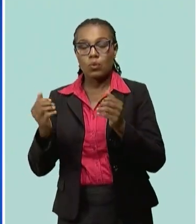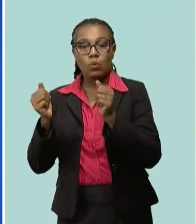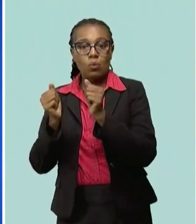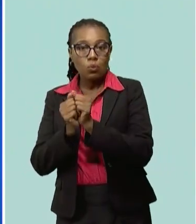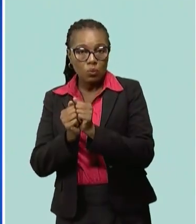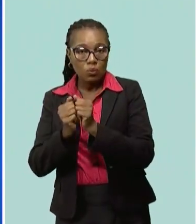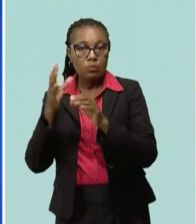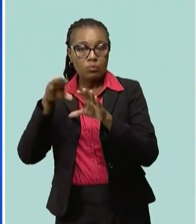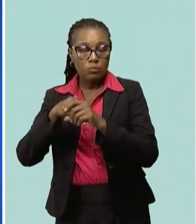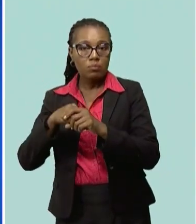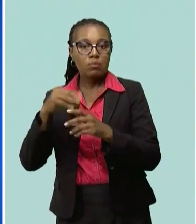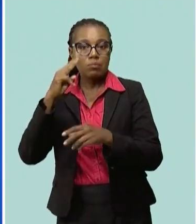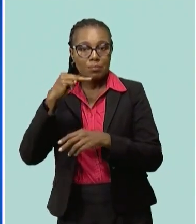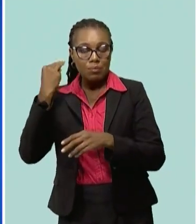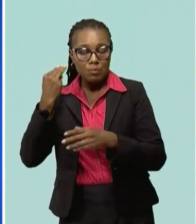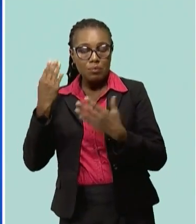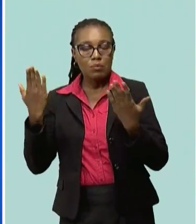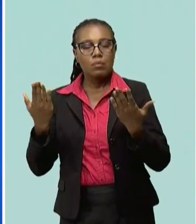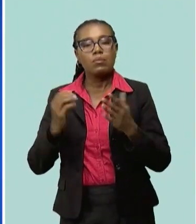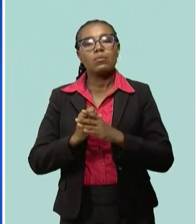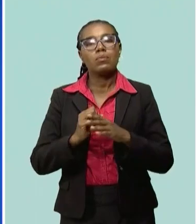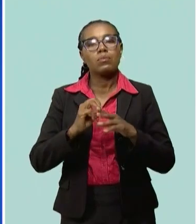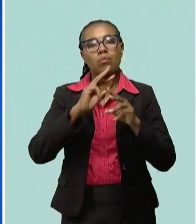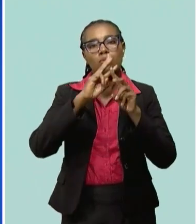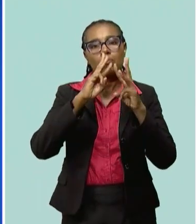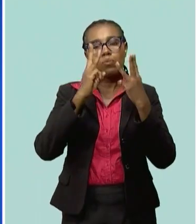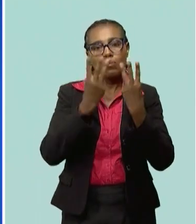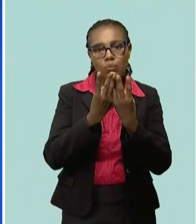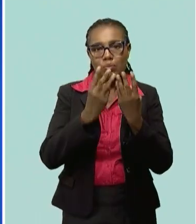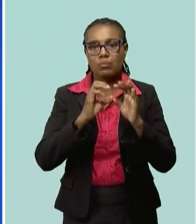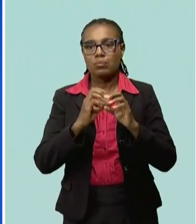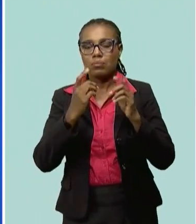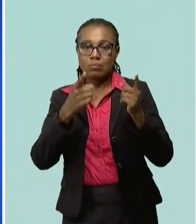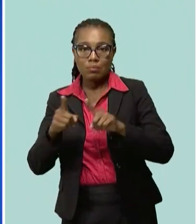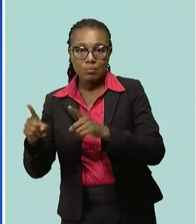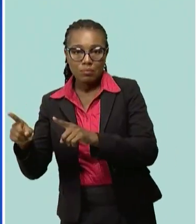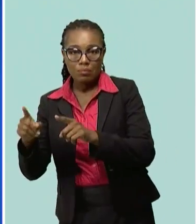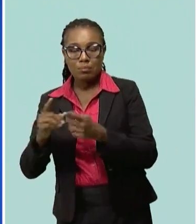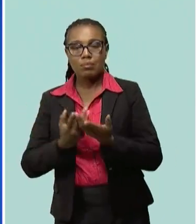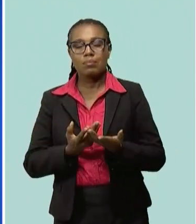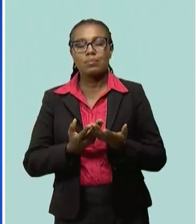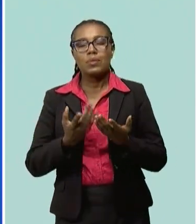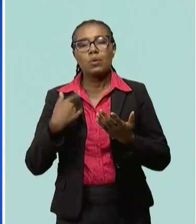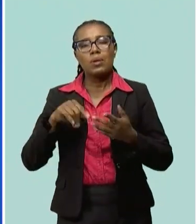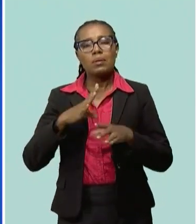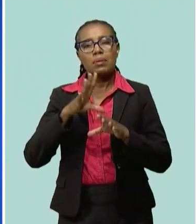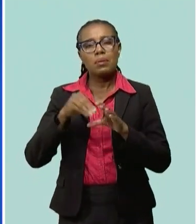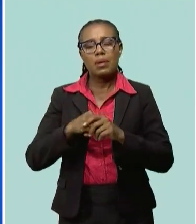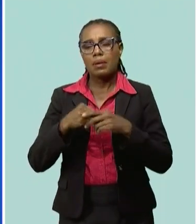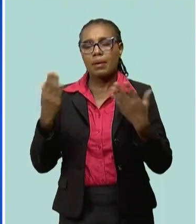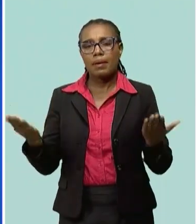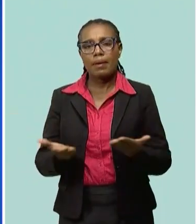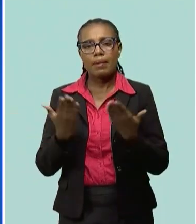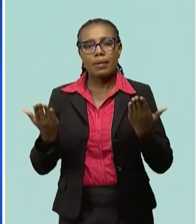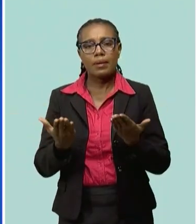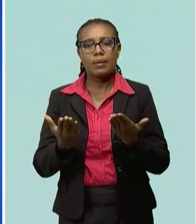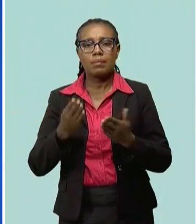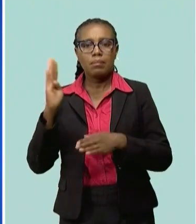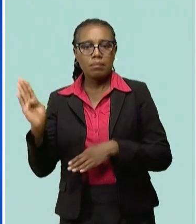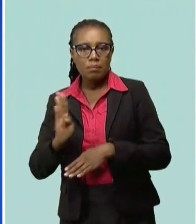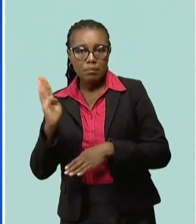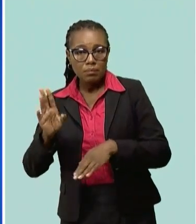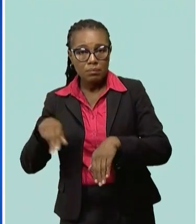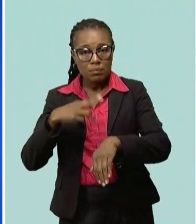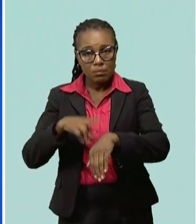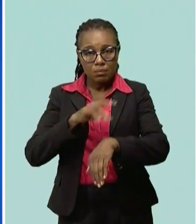in the margins of the climate event, one of the climate events, we hope to be able to launch not just a Barbados national energy